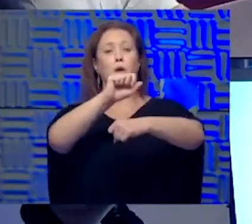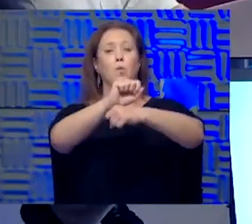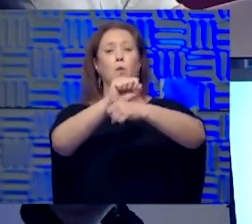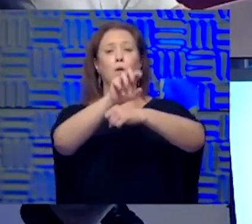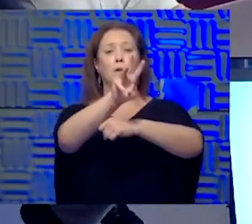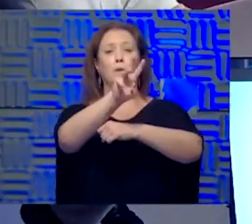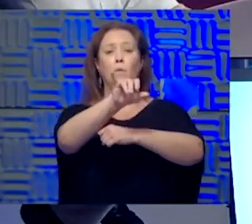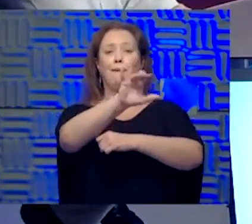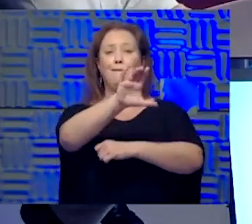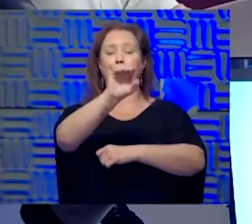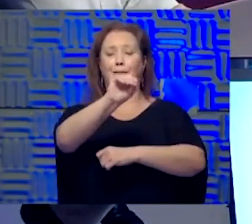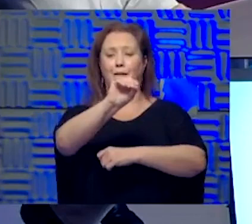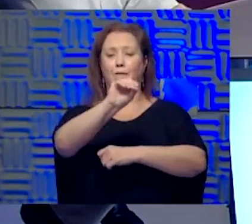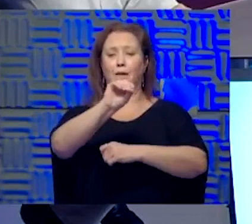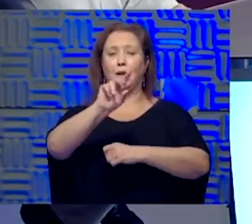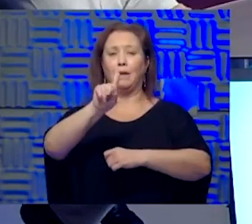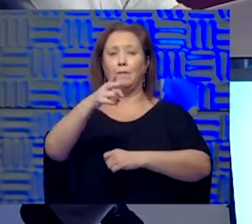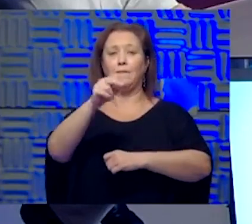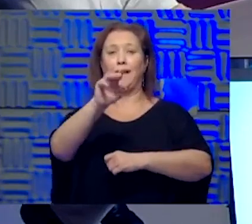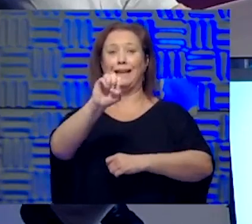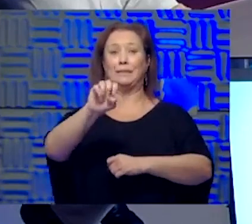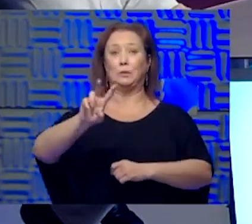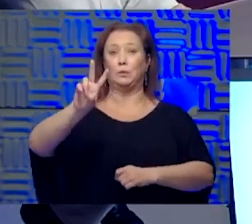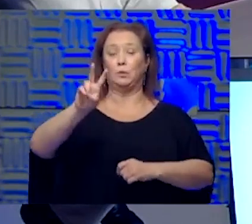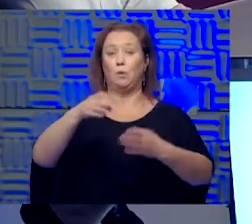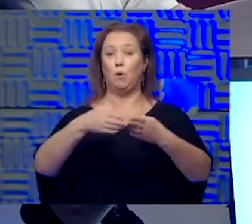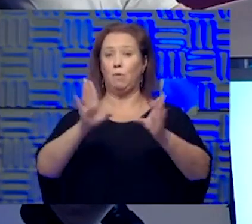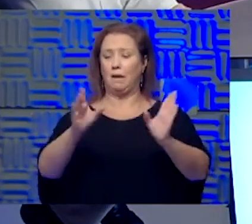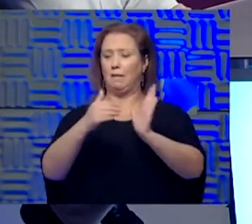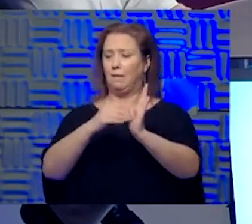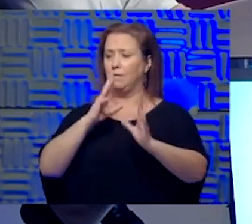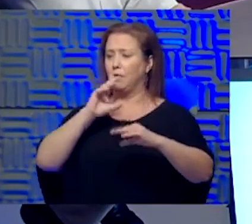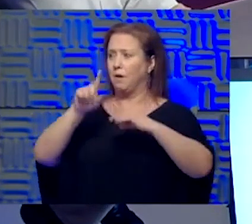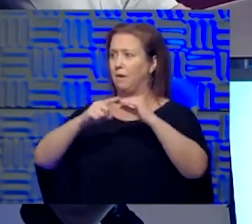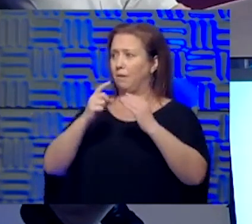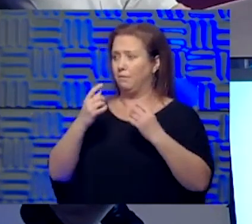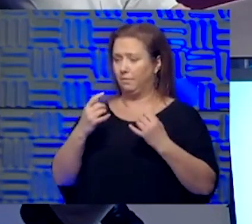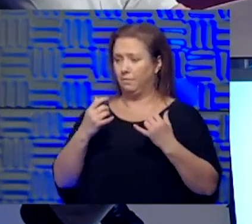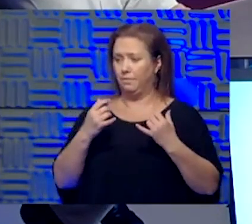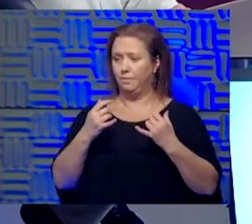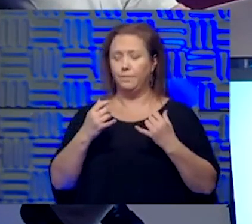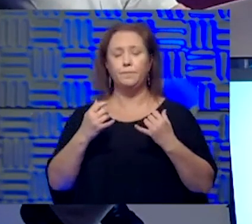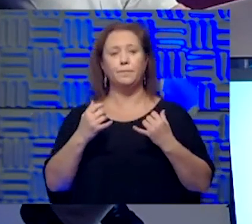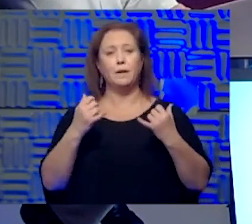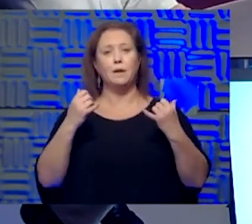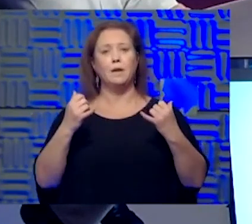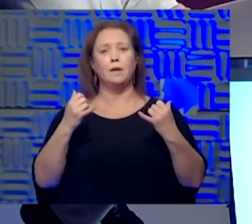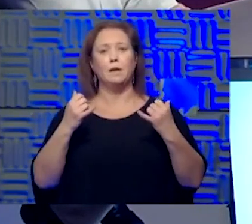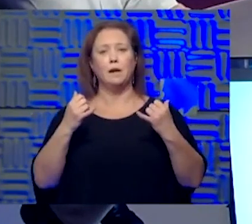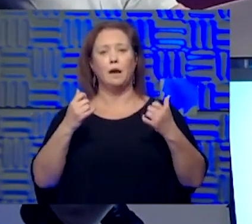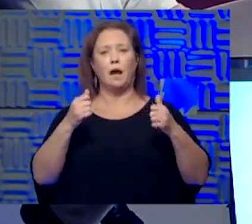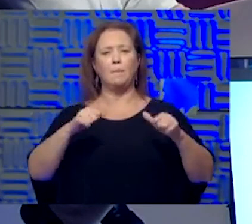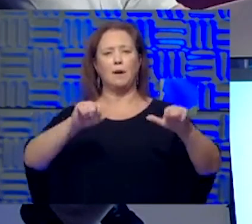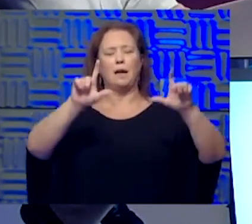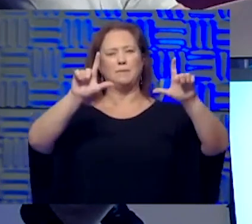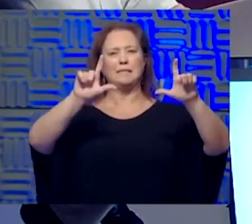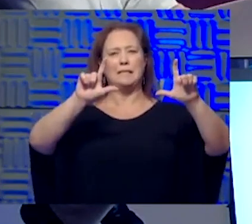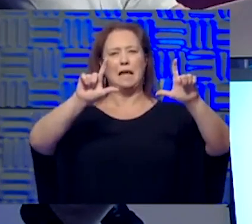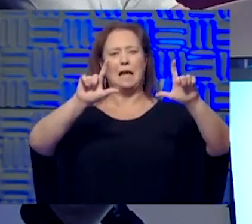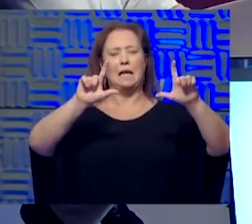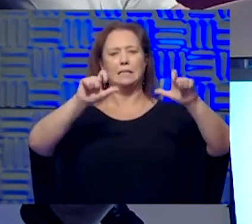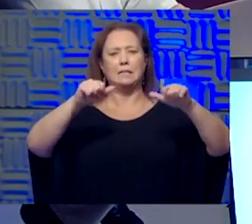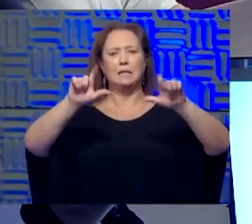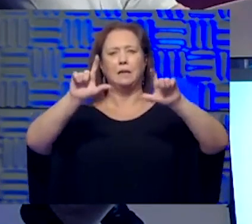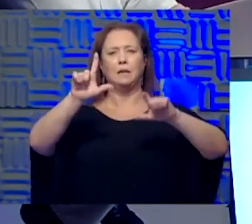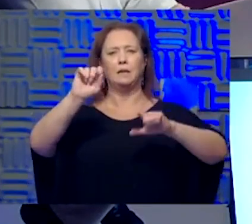County around the Phase 2 reopening. Talk to us a little bit about that. So I'm going to whip through some slides real fast.